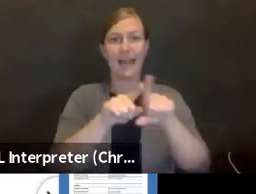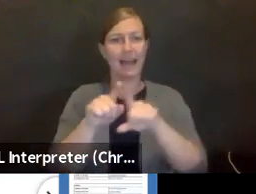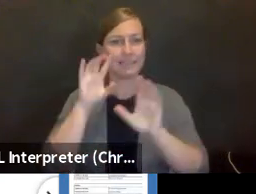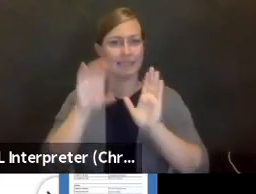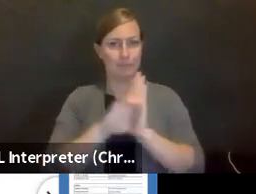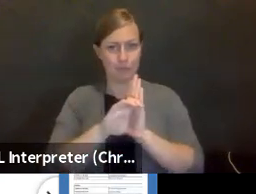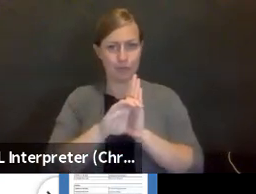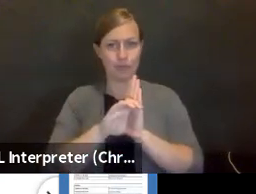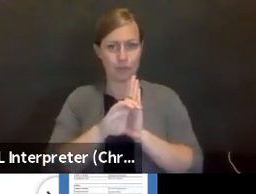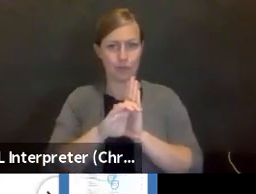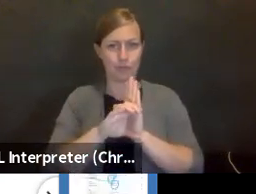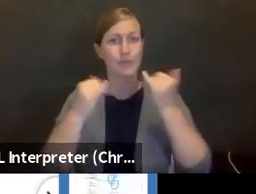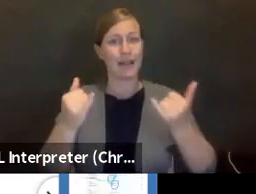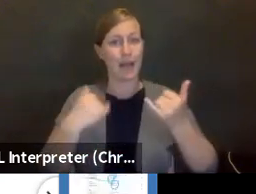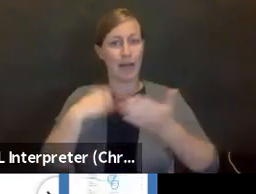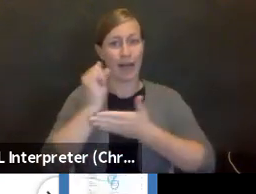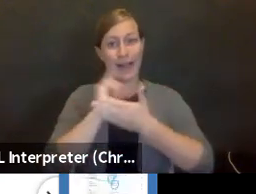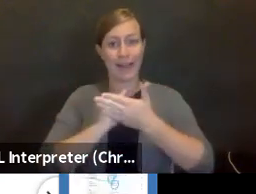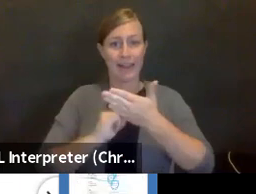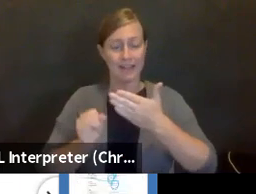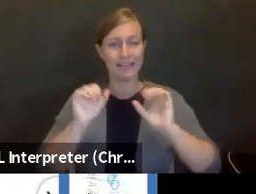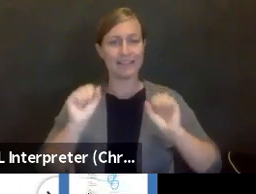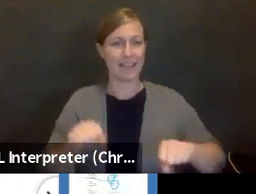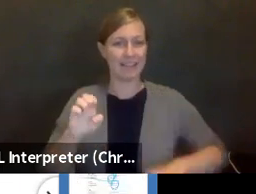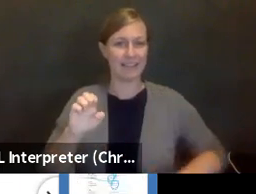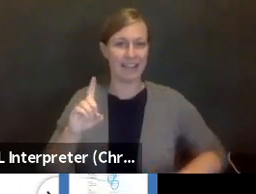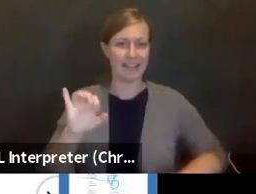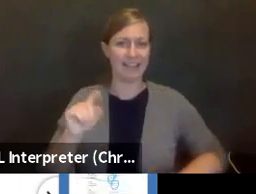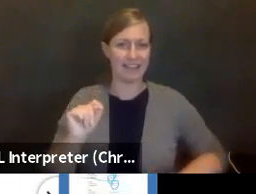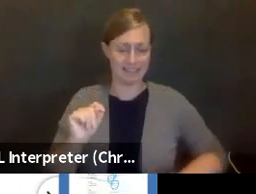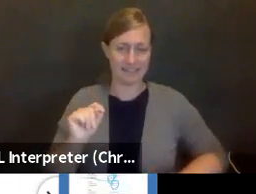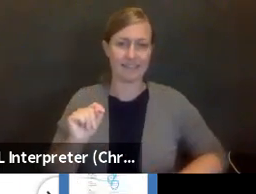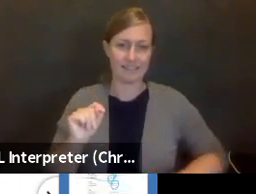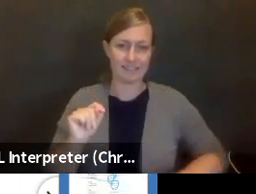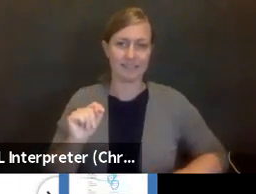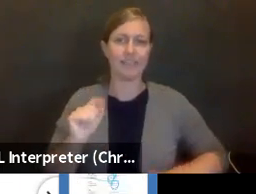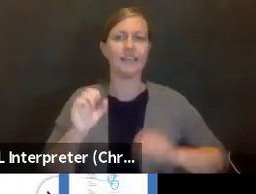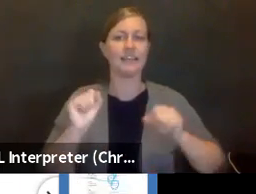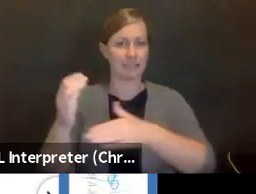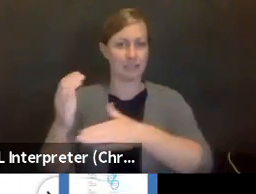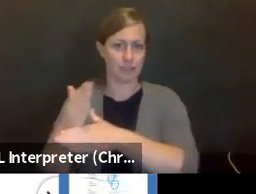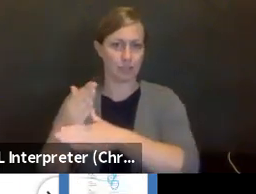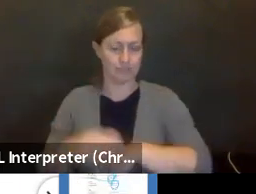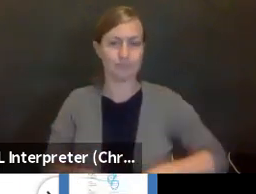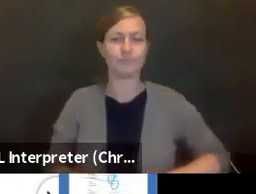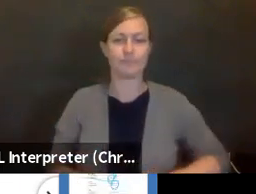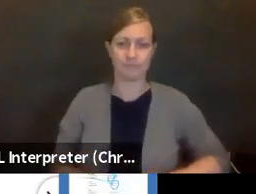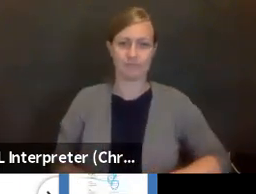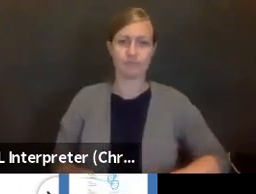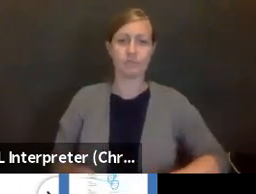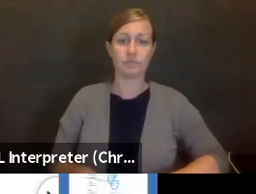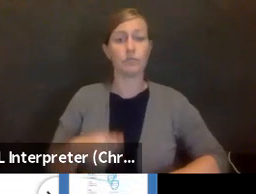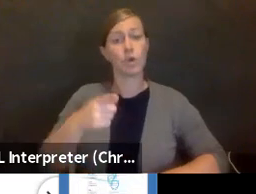image, which I'm able to edit and share. You could make those links work